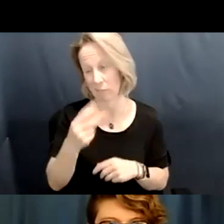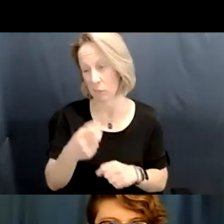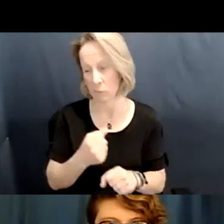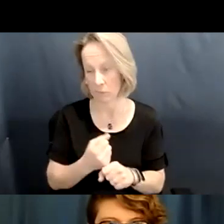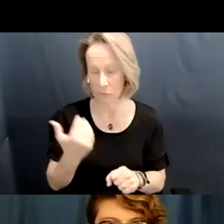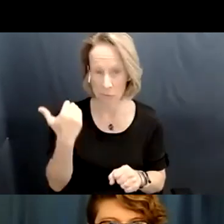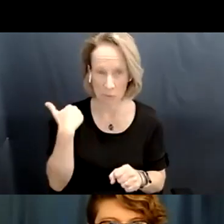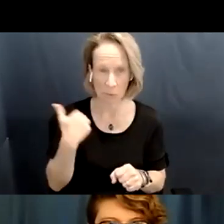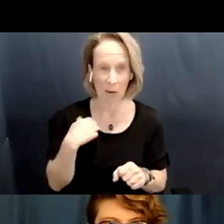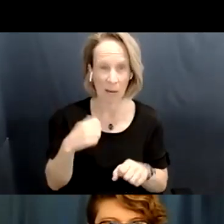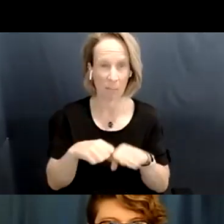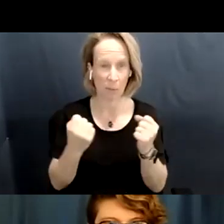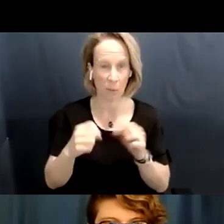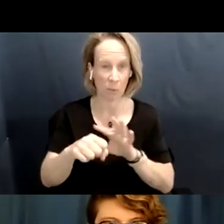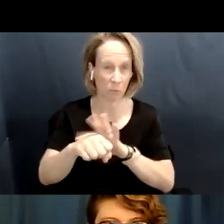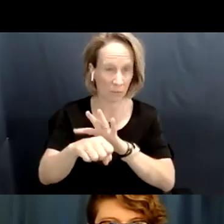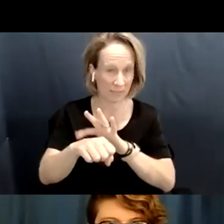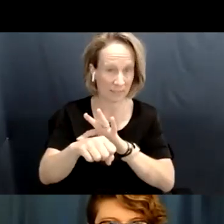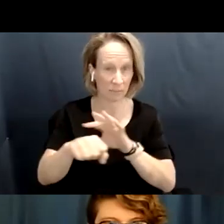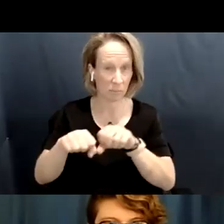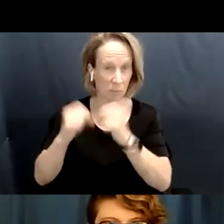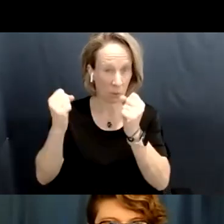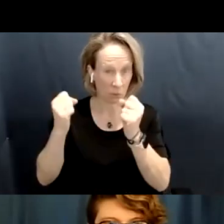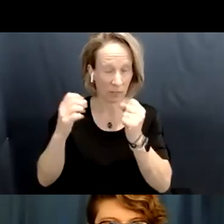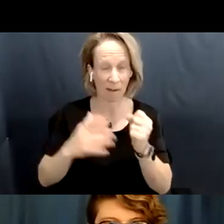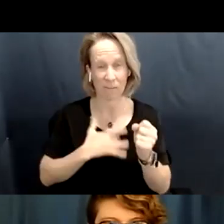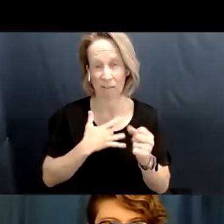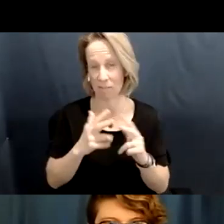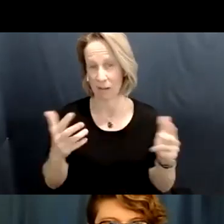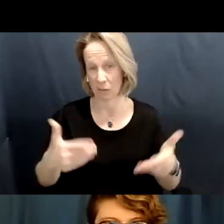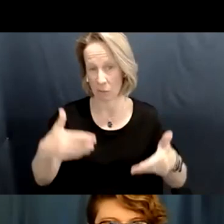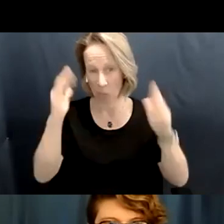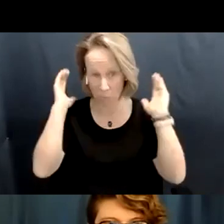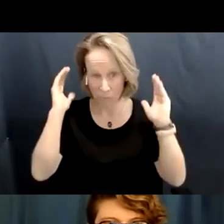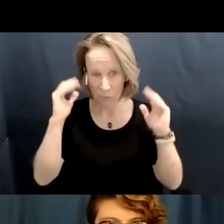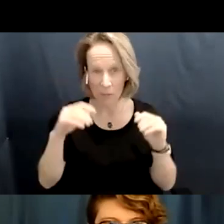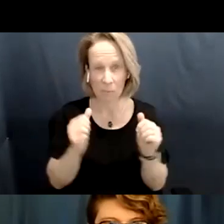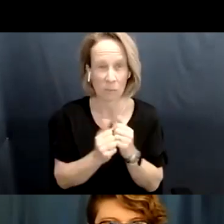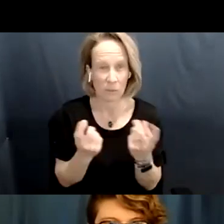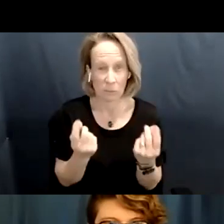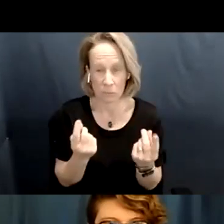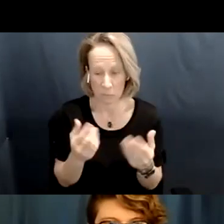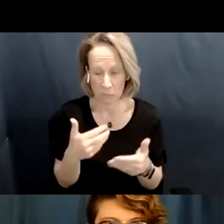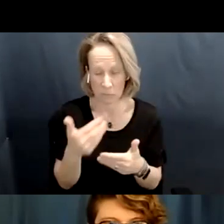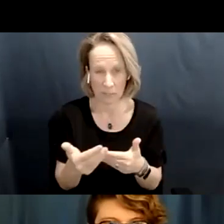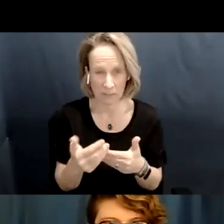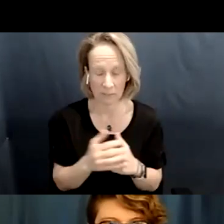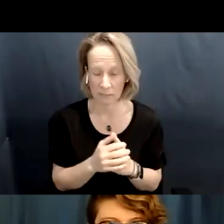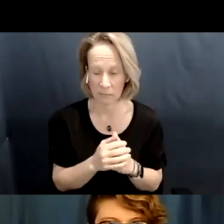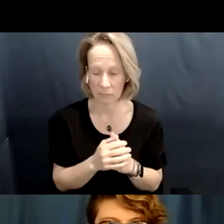I broke my wrist and I was feeling really overwhelmed with kind of what to do next. It was kind of